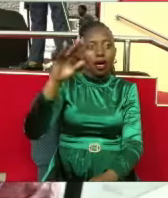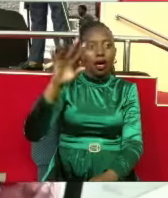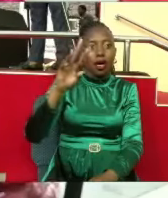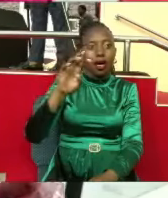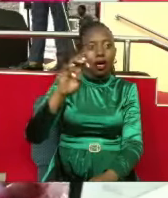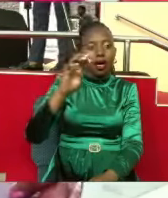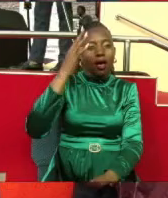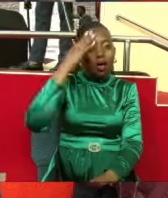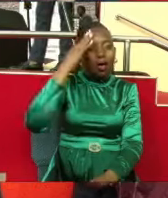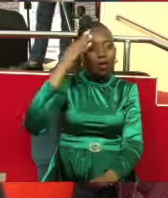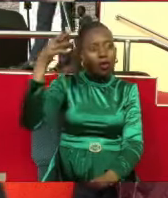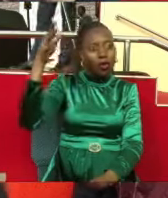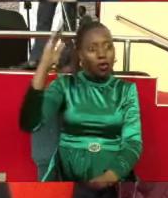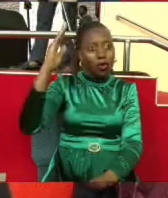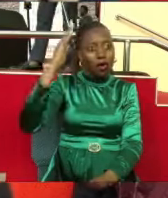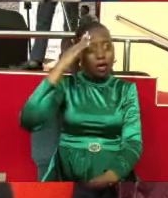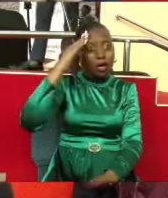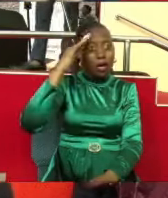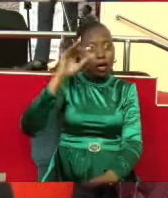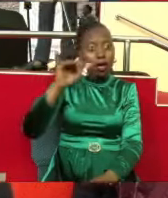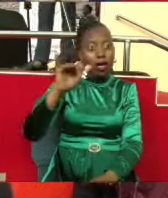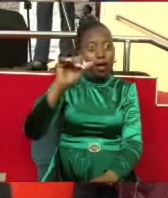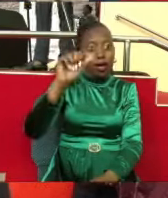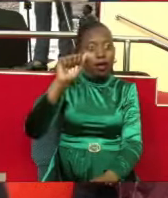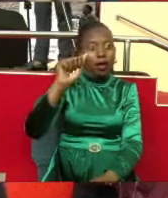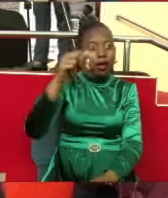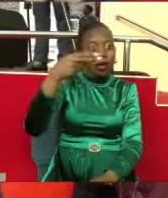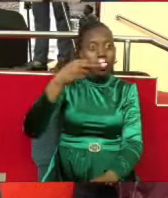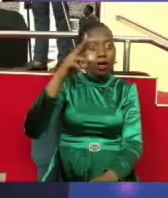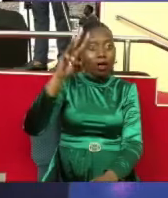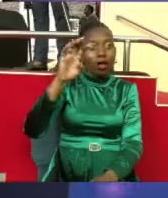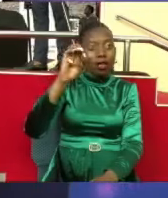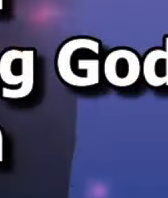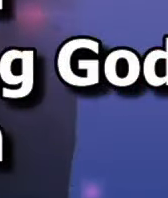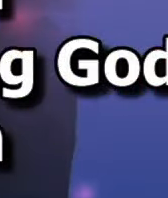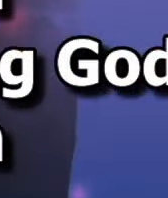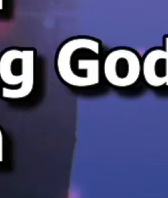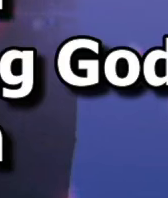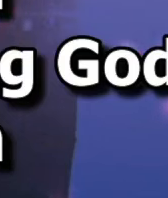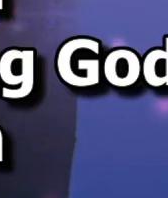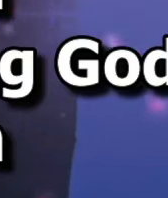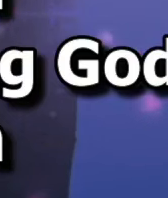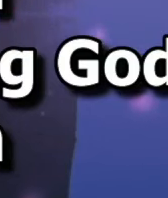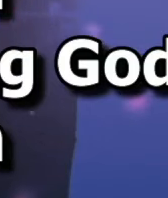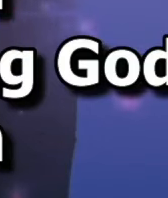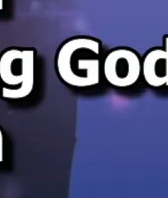Yahweh. You're the miracle working God.